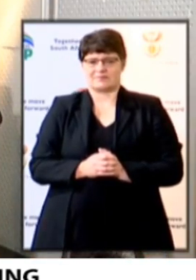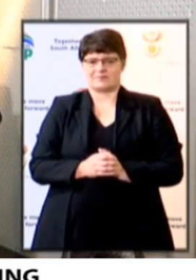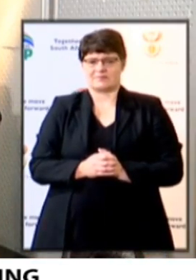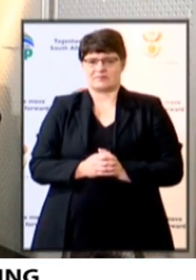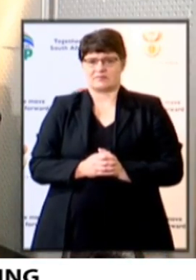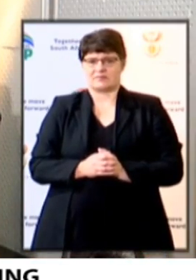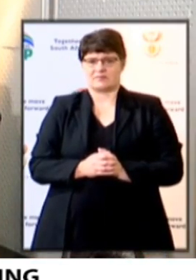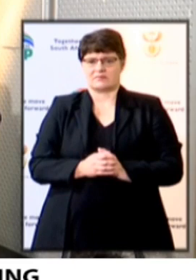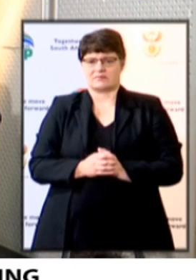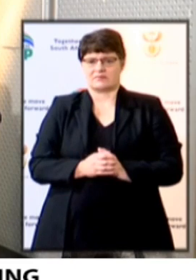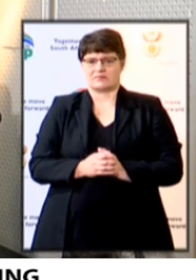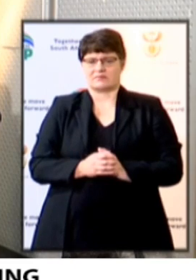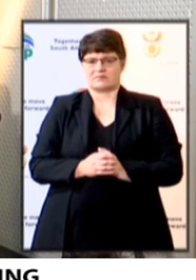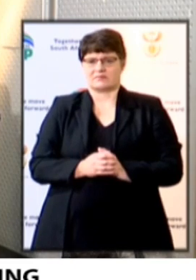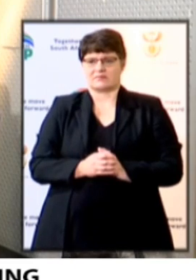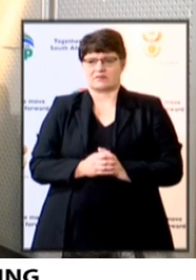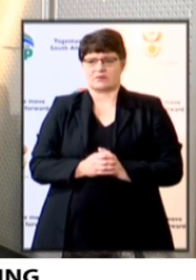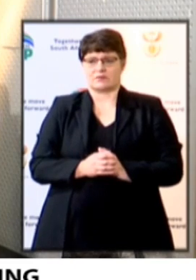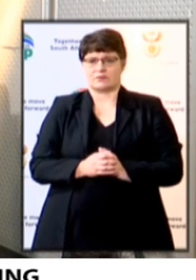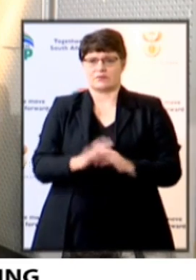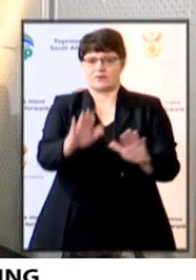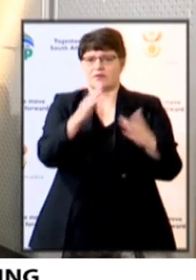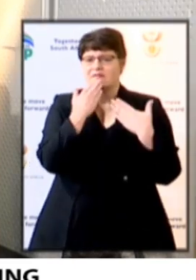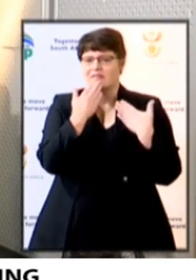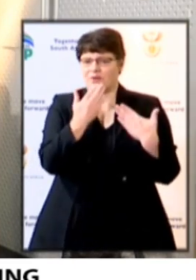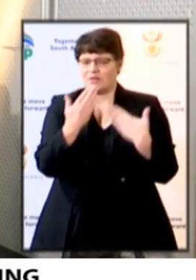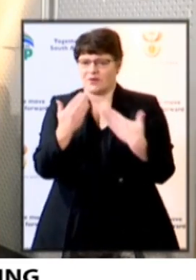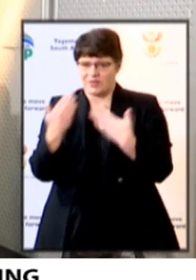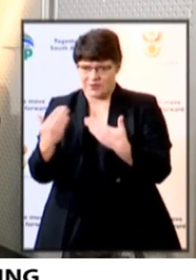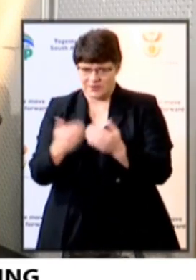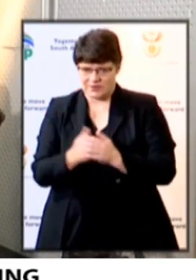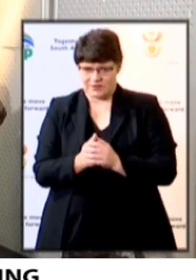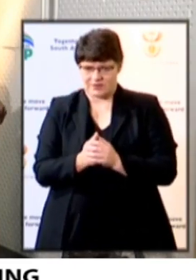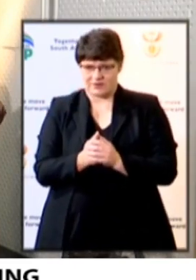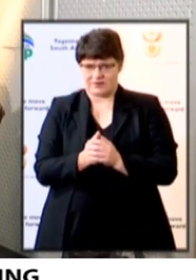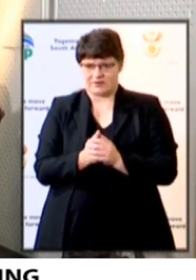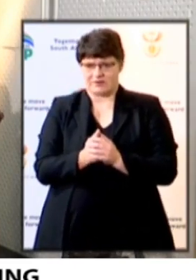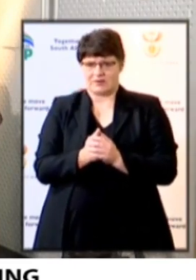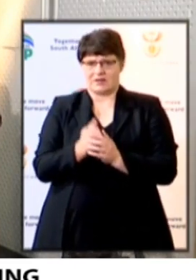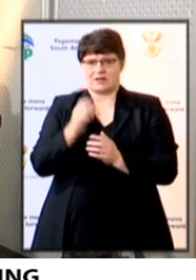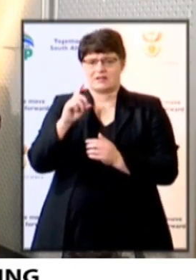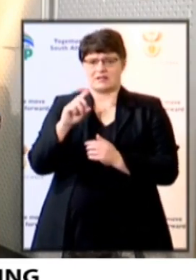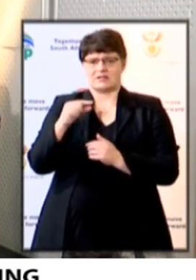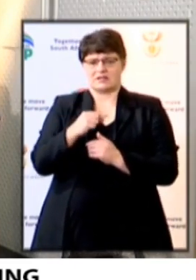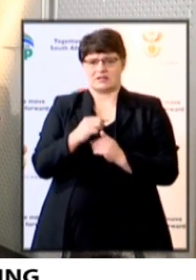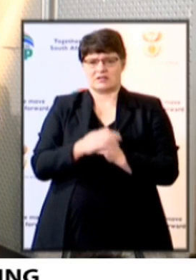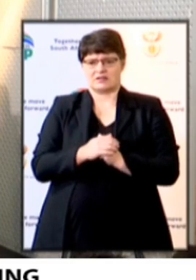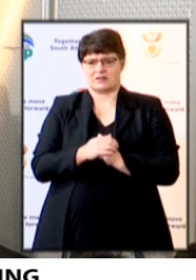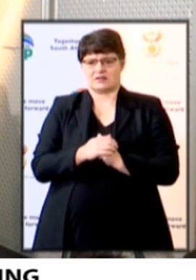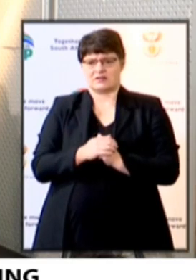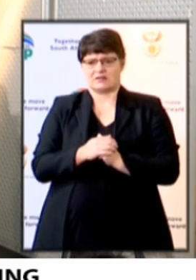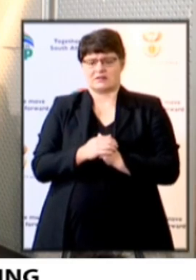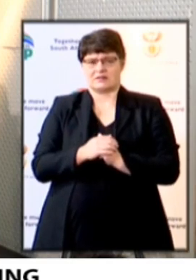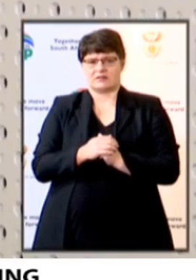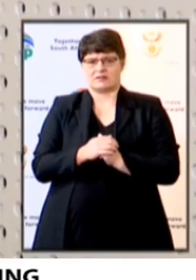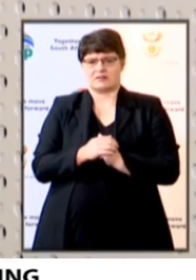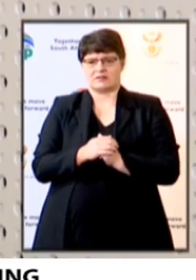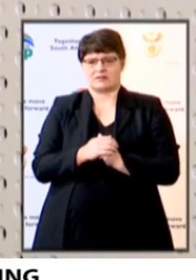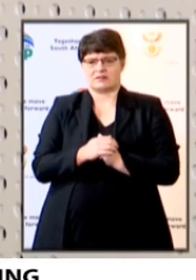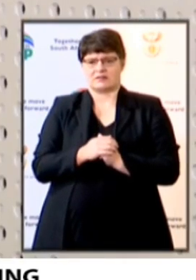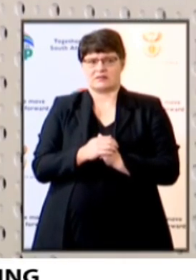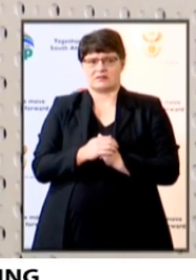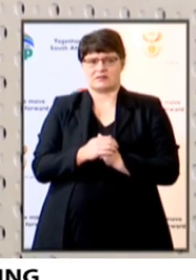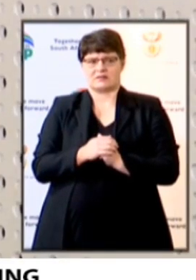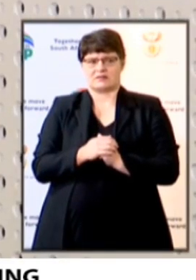Thank you very much, Minister, Minister Patel, Acting DG for Health, and all the ladies